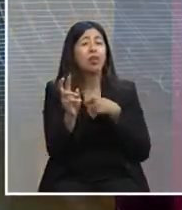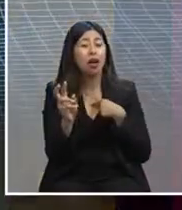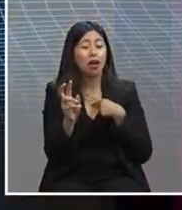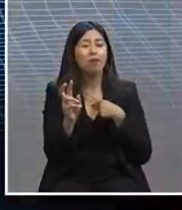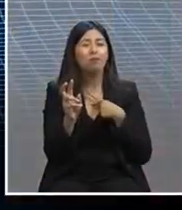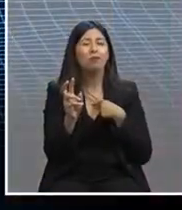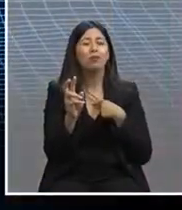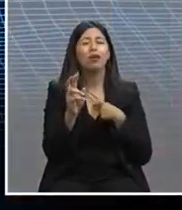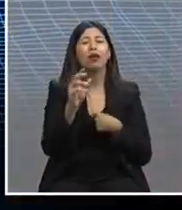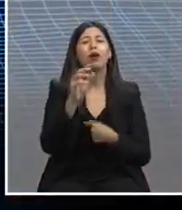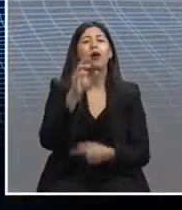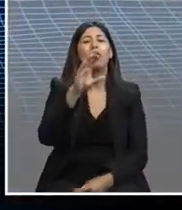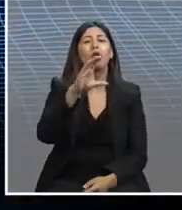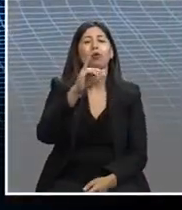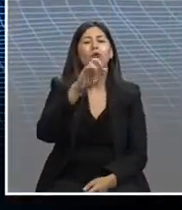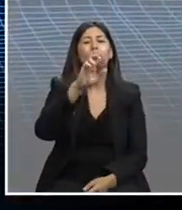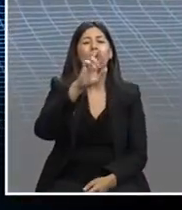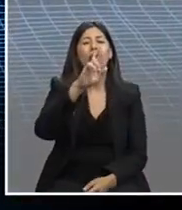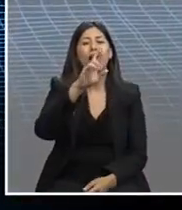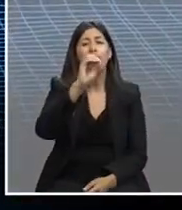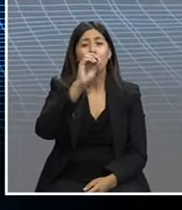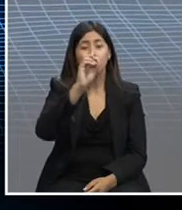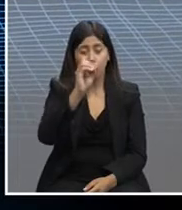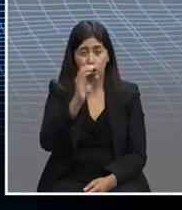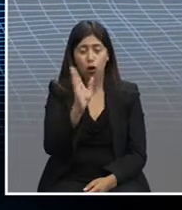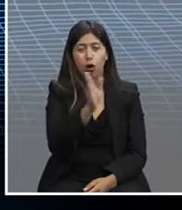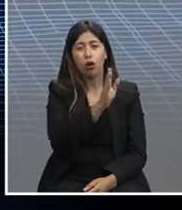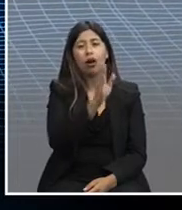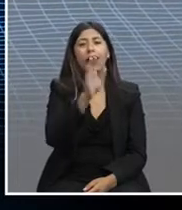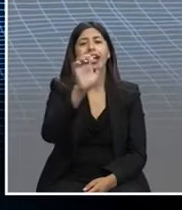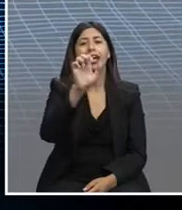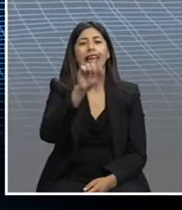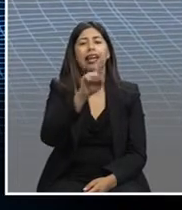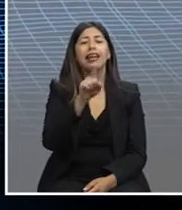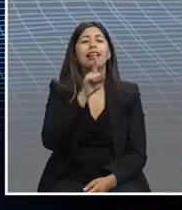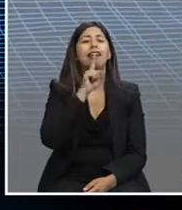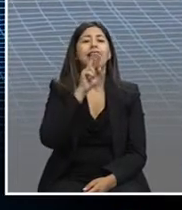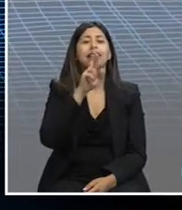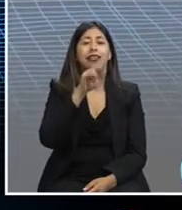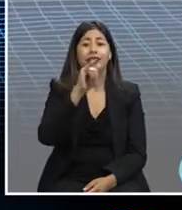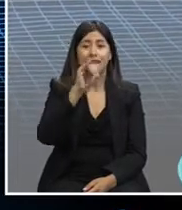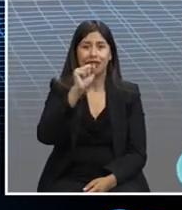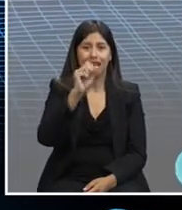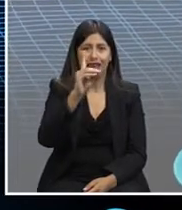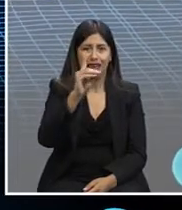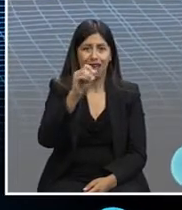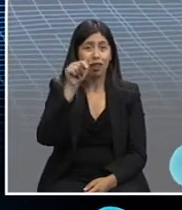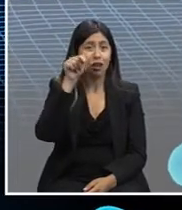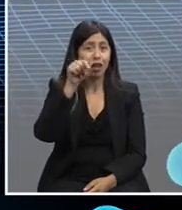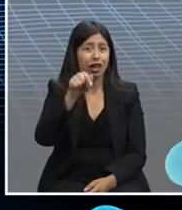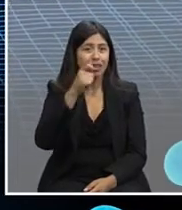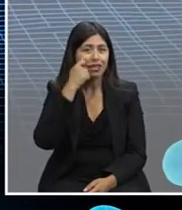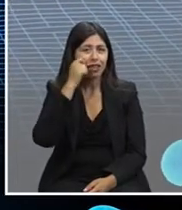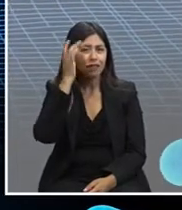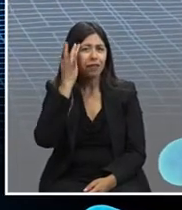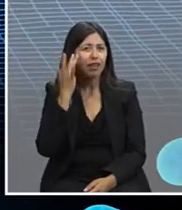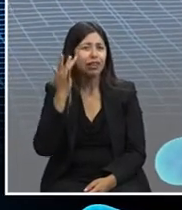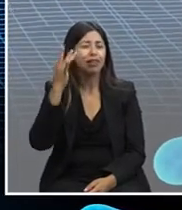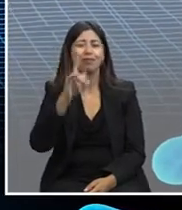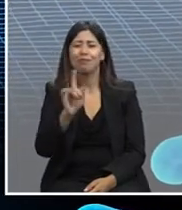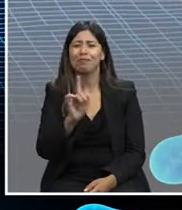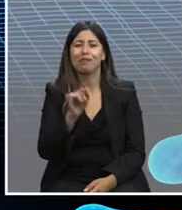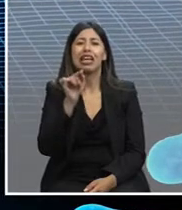this striatum does not produce intelligence. It produces desires. It drives us to perform certain behaviors,